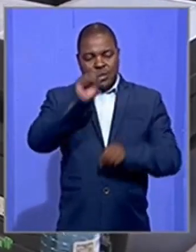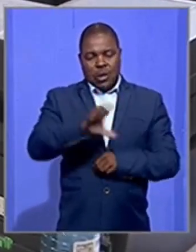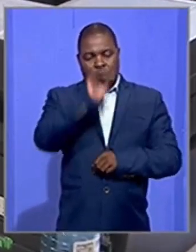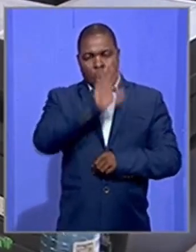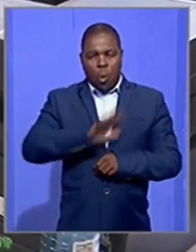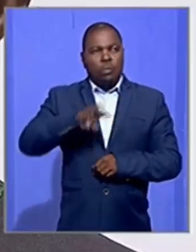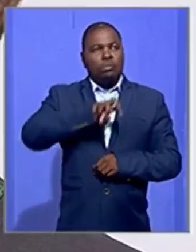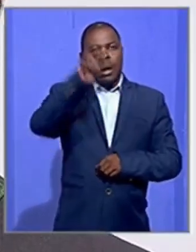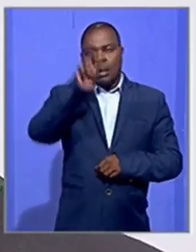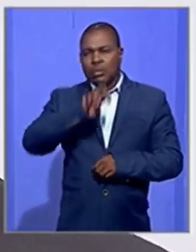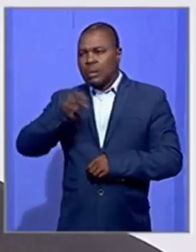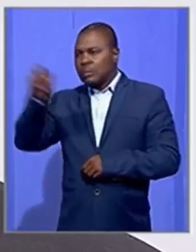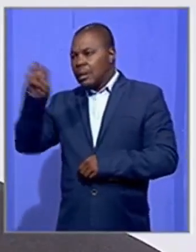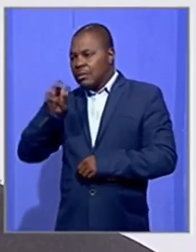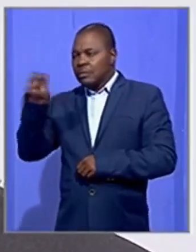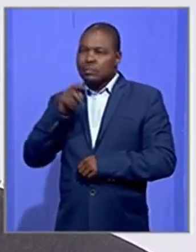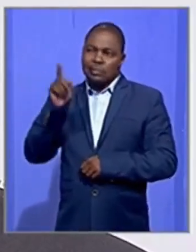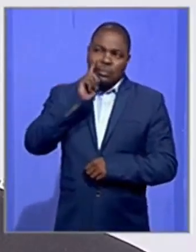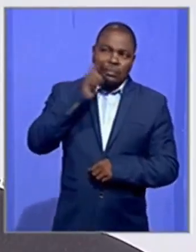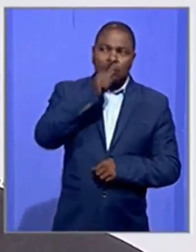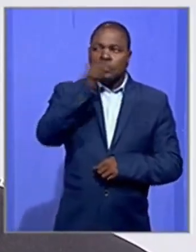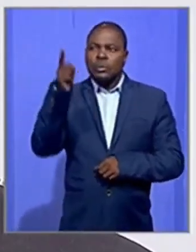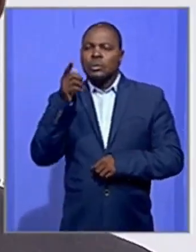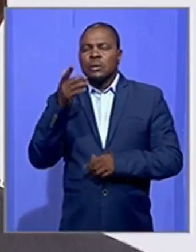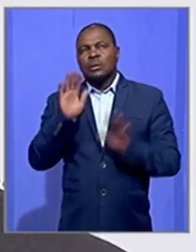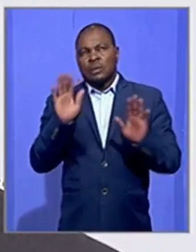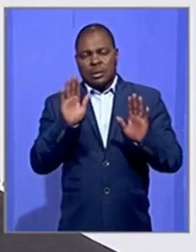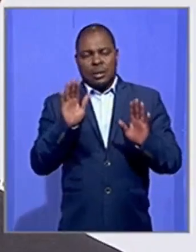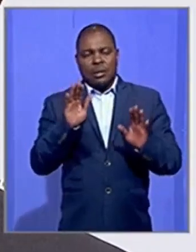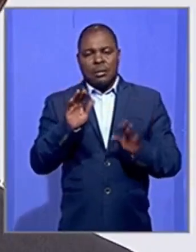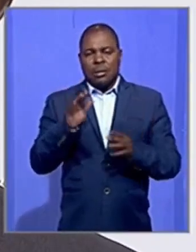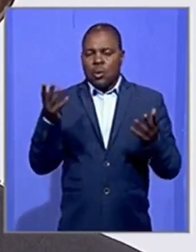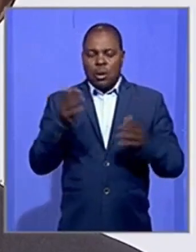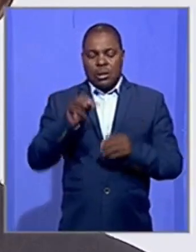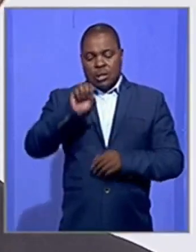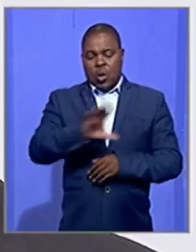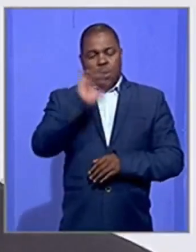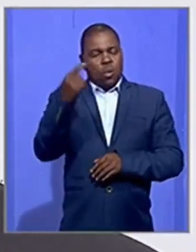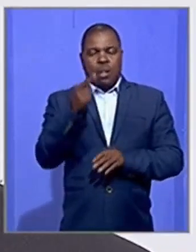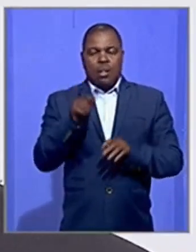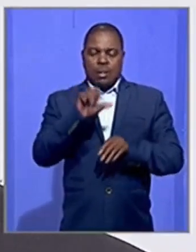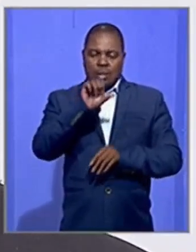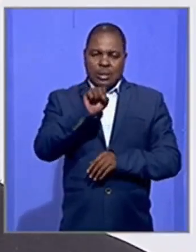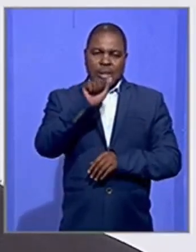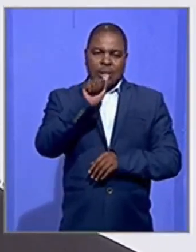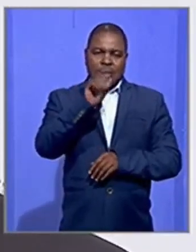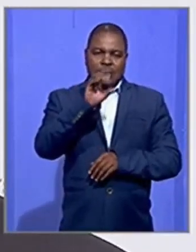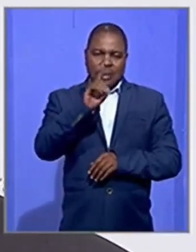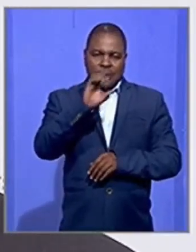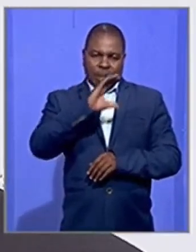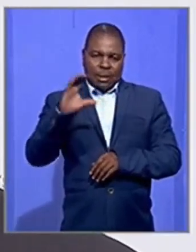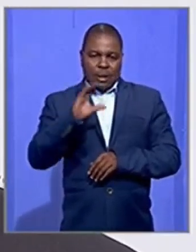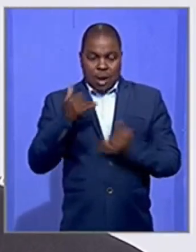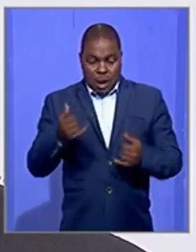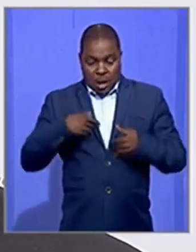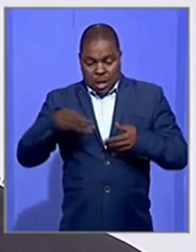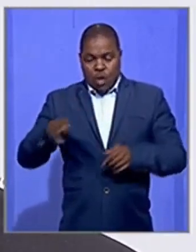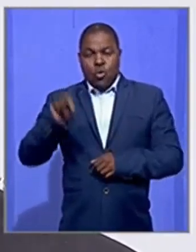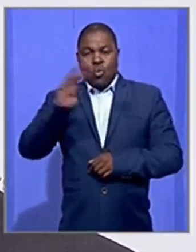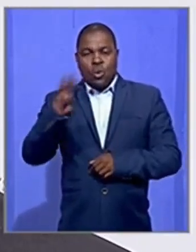citizens. And but maybe not say countrywide, in the whole of SADC. But for now here in Northwest, to look for the citizens and find